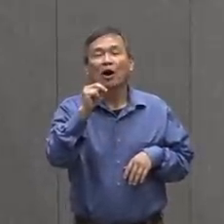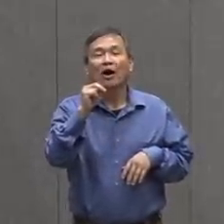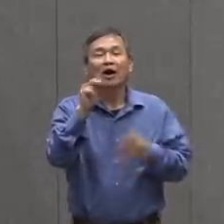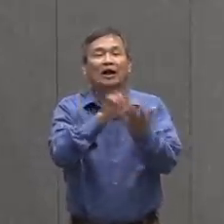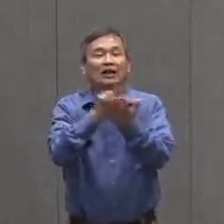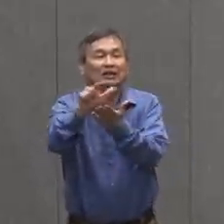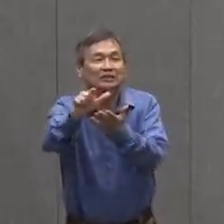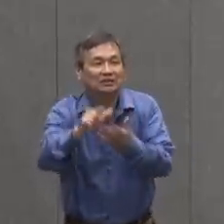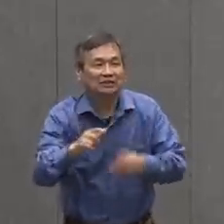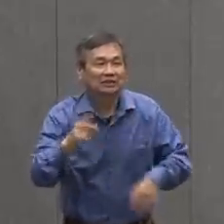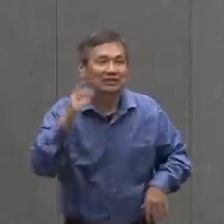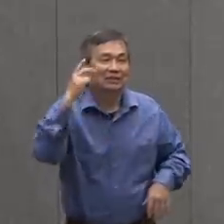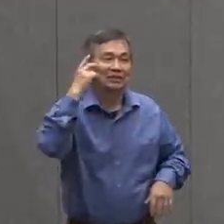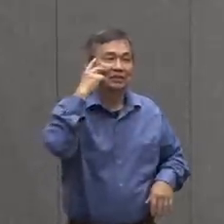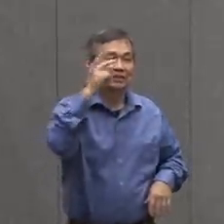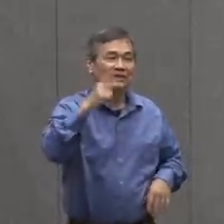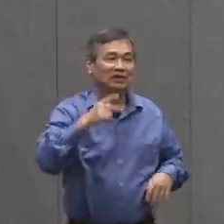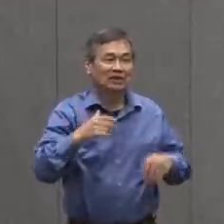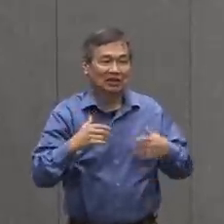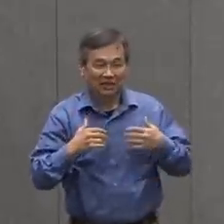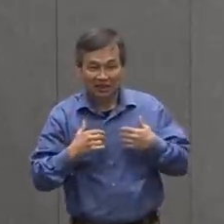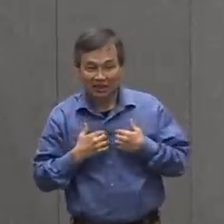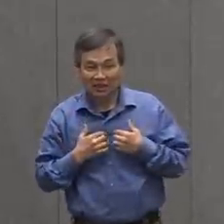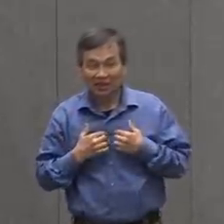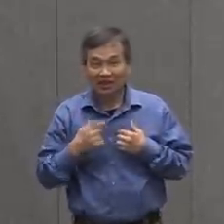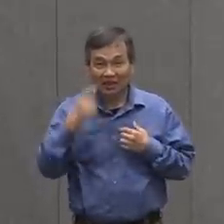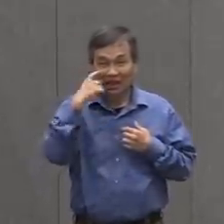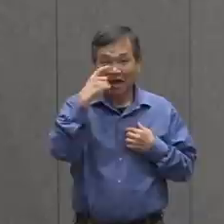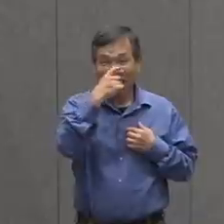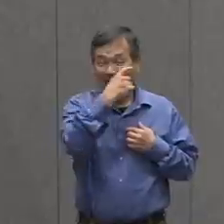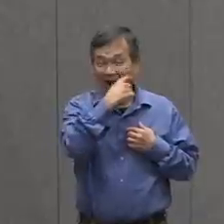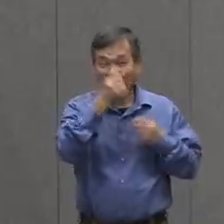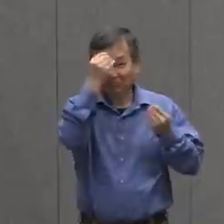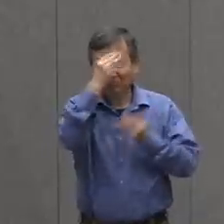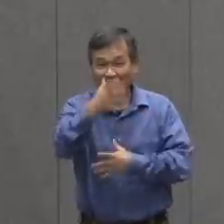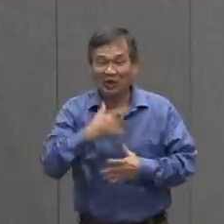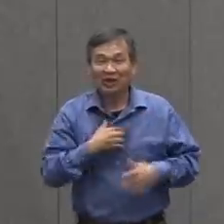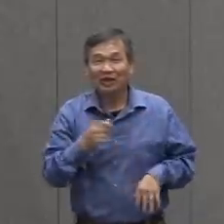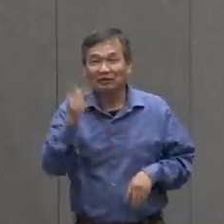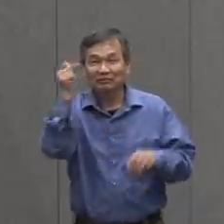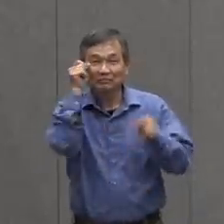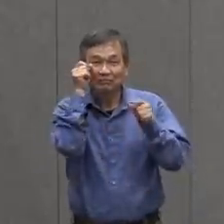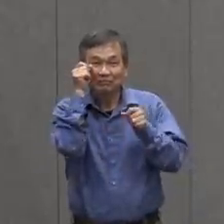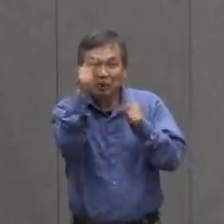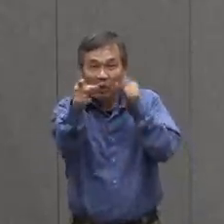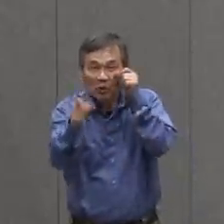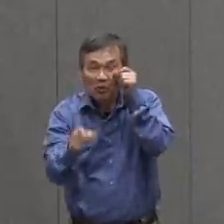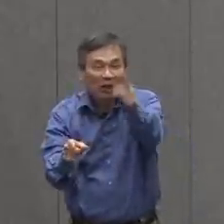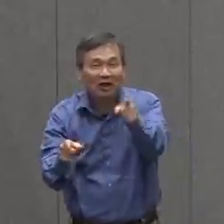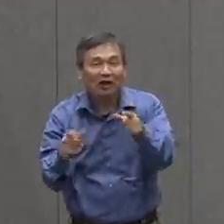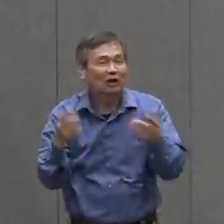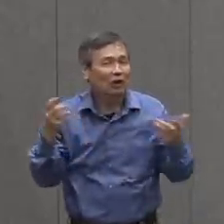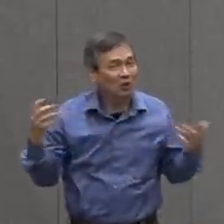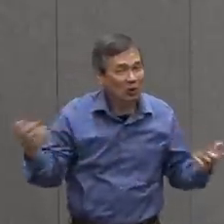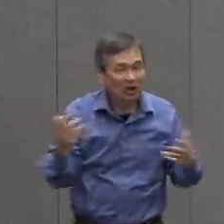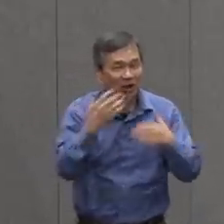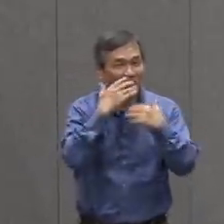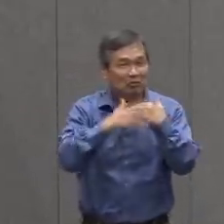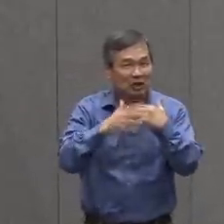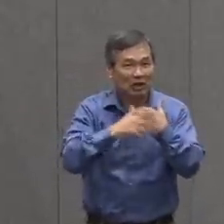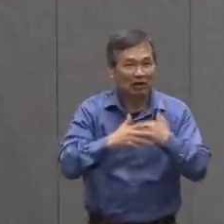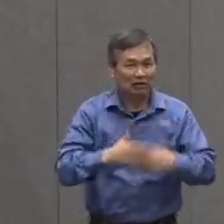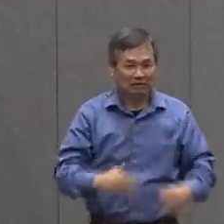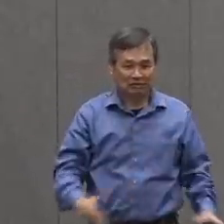goodness, you can squirt blood out of your eyes for protection. Oh wow, that is